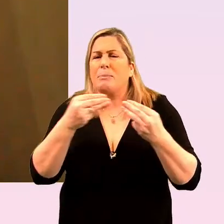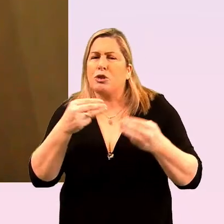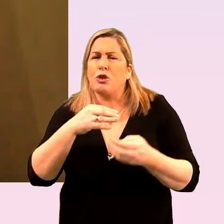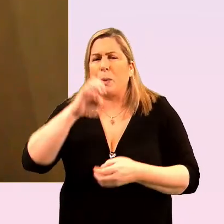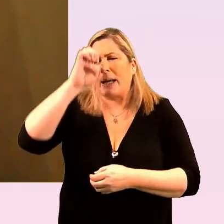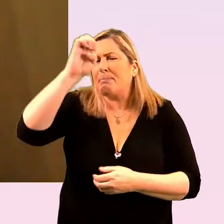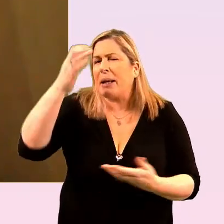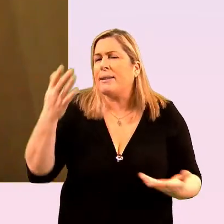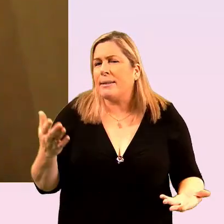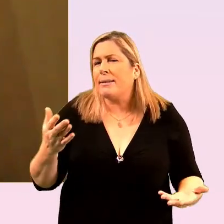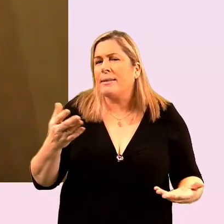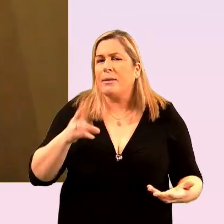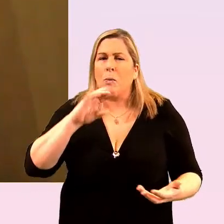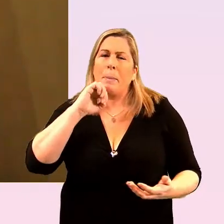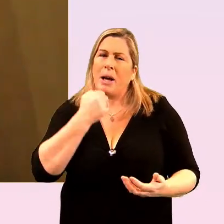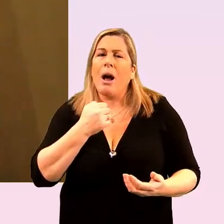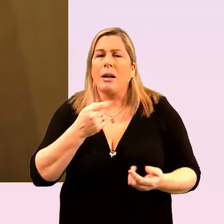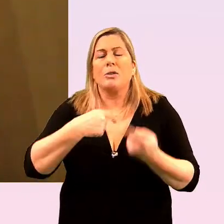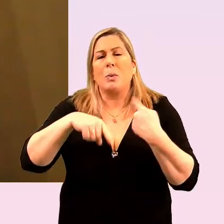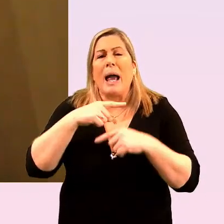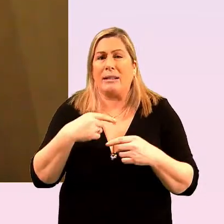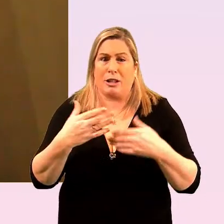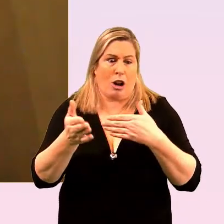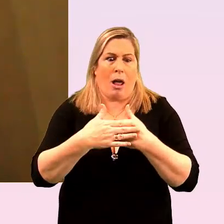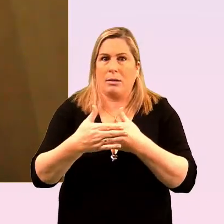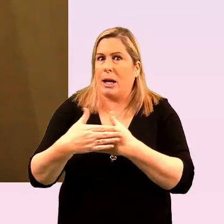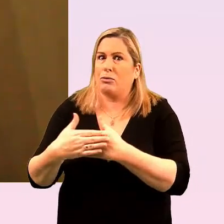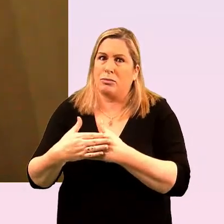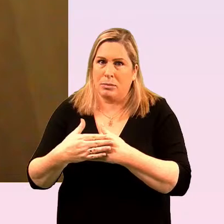that because of the fact that we've had rolling lockdowns,